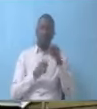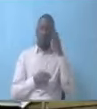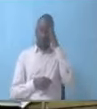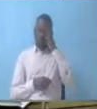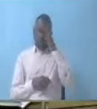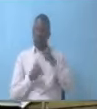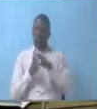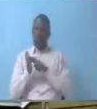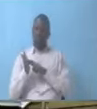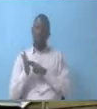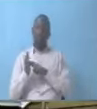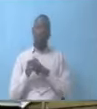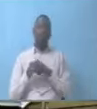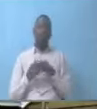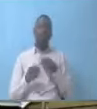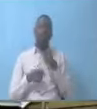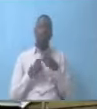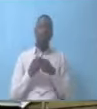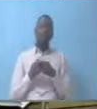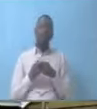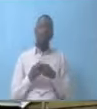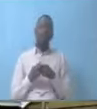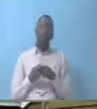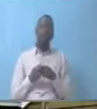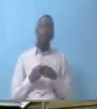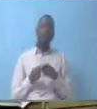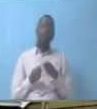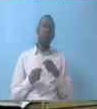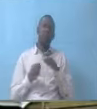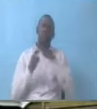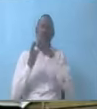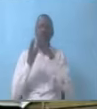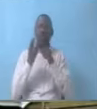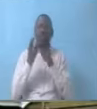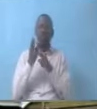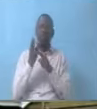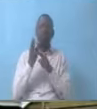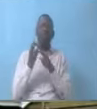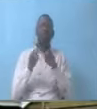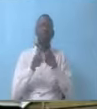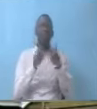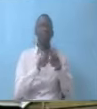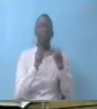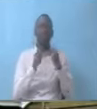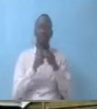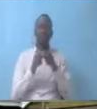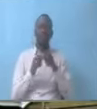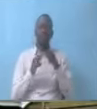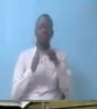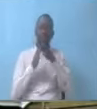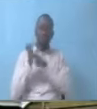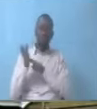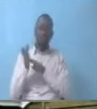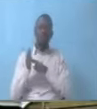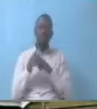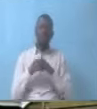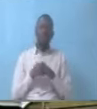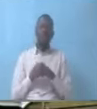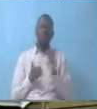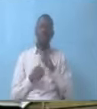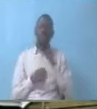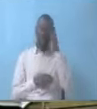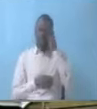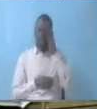The literary rule, uh-huh. The golden rule, uh-huh. The purposive rule are developed by Lord Denning. That's right. What is the purpose of the